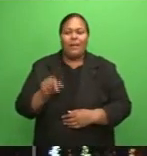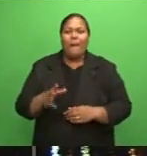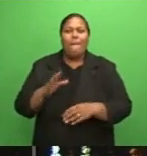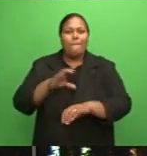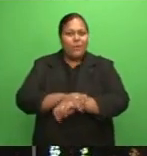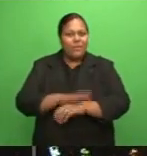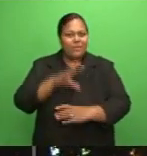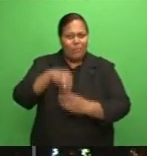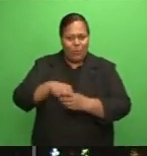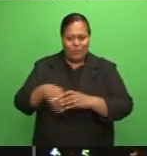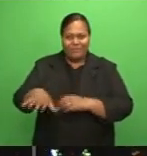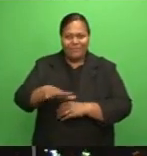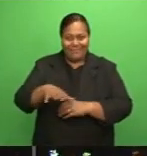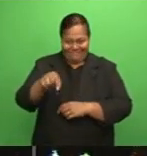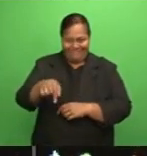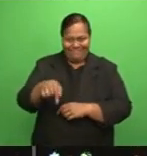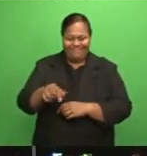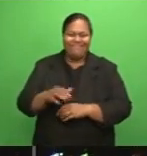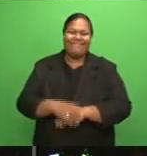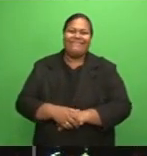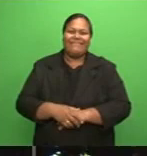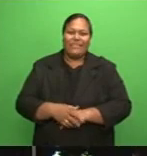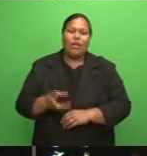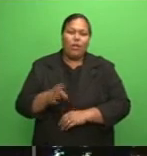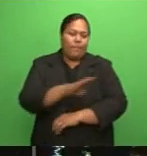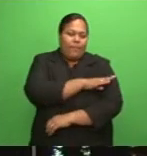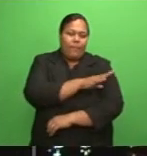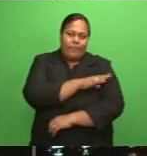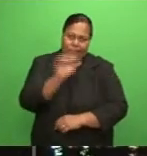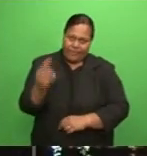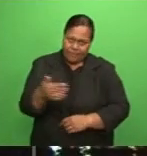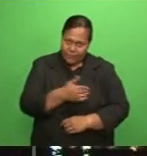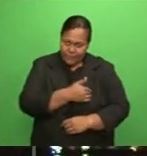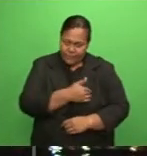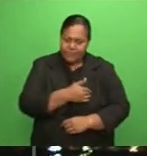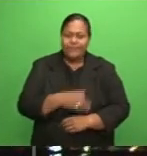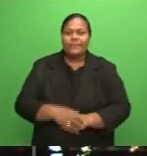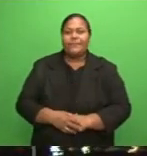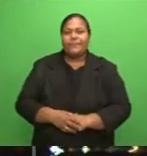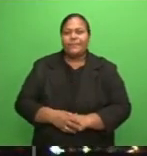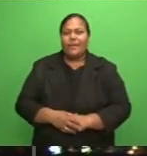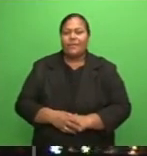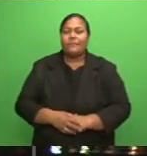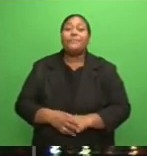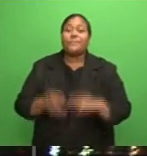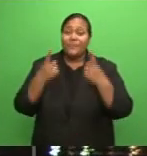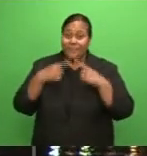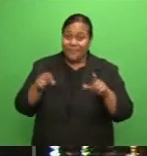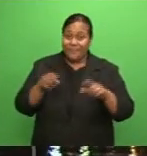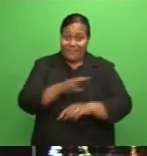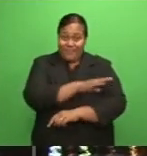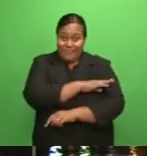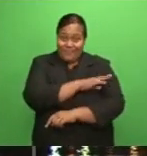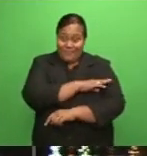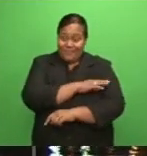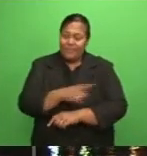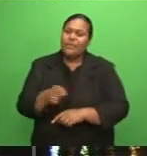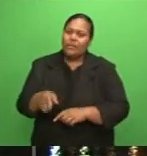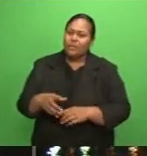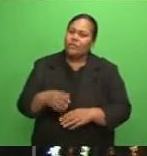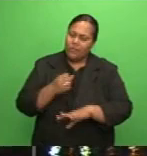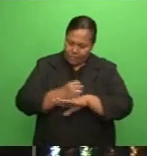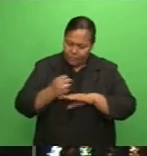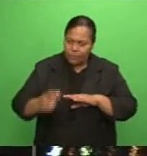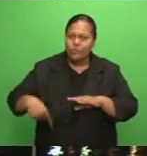Prime Minister Warenga Mbainimarama this morning. In his address, Mbainimarama assured the people of Ndawasamu that the government will continue